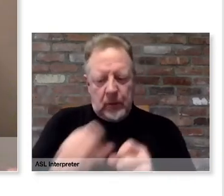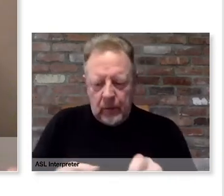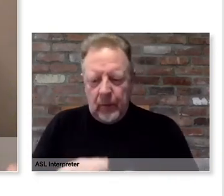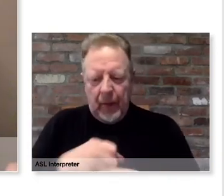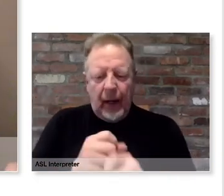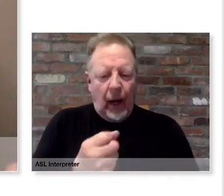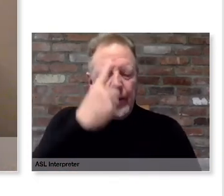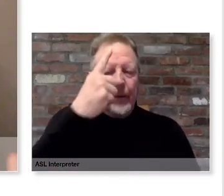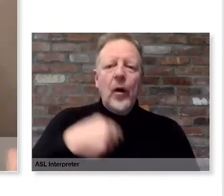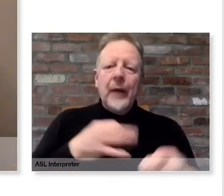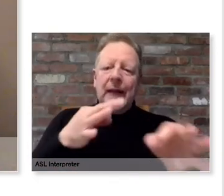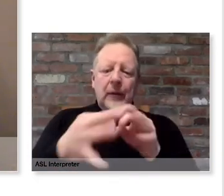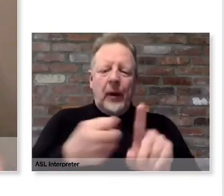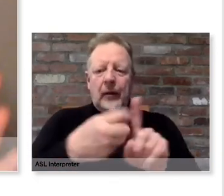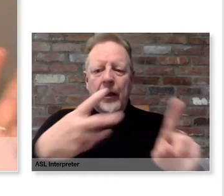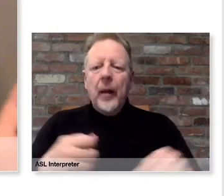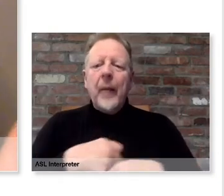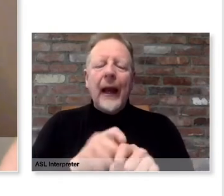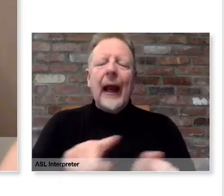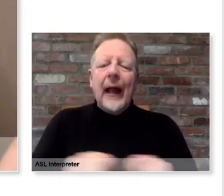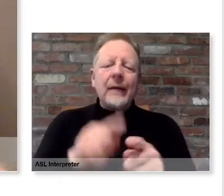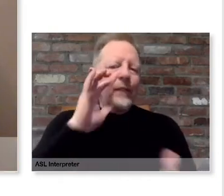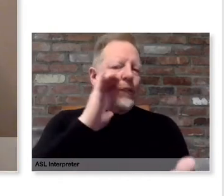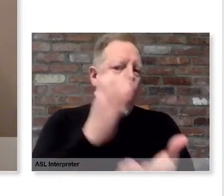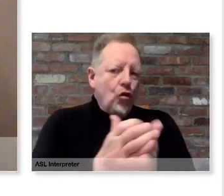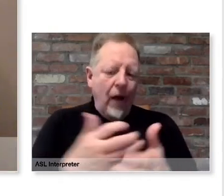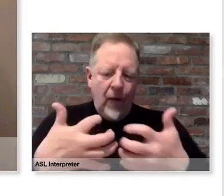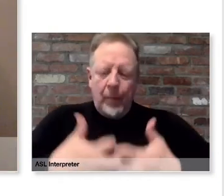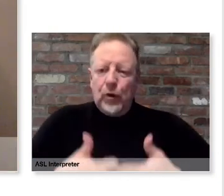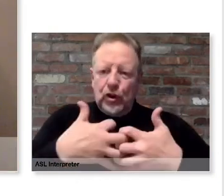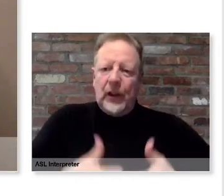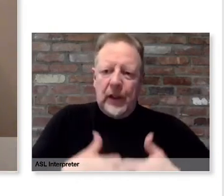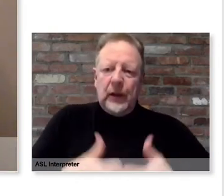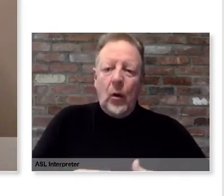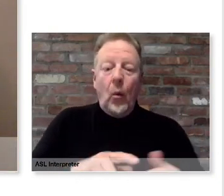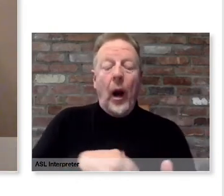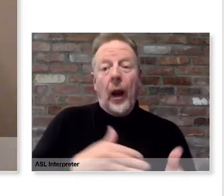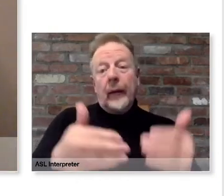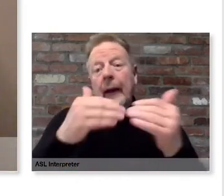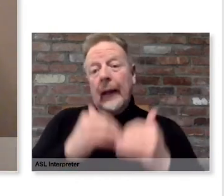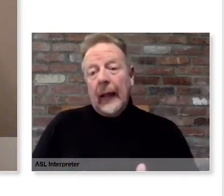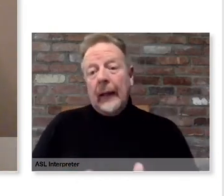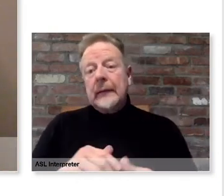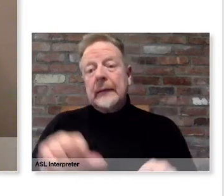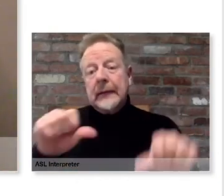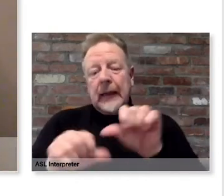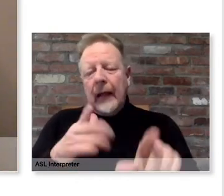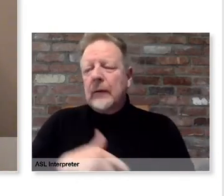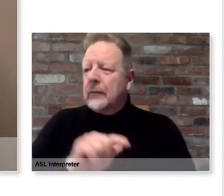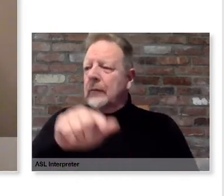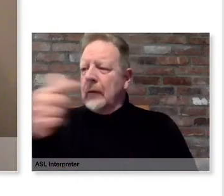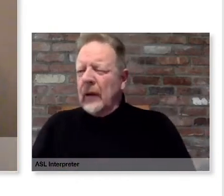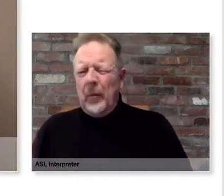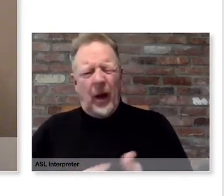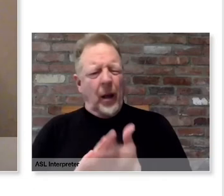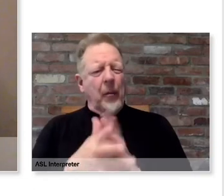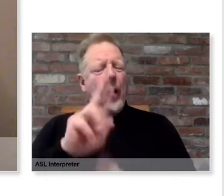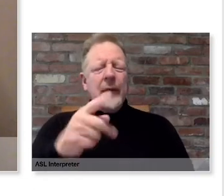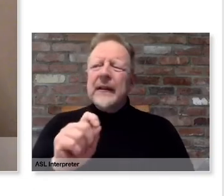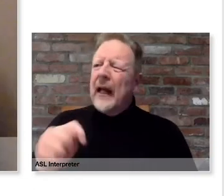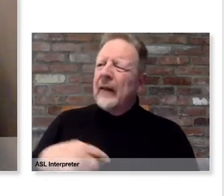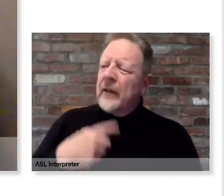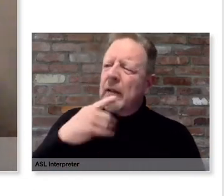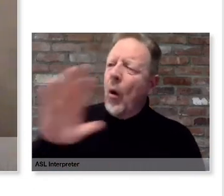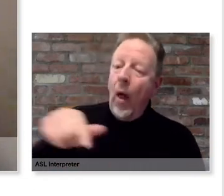and they talk about it as photographic machines. And then when I come to the next scientist, they get very upset if I say, oh, so this